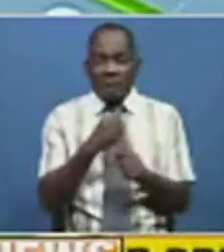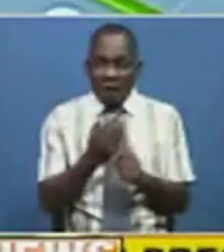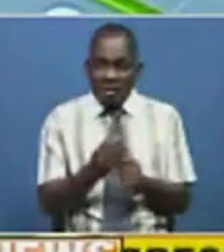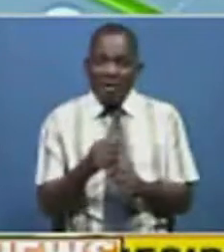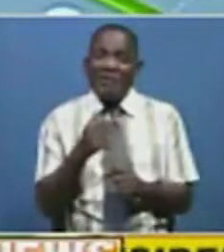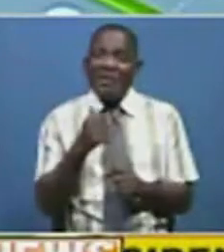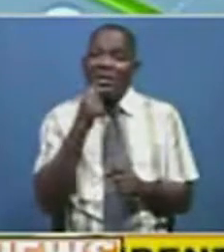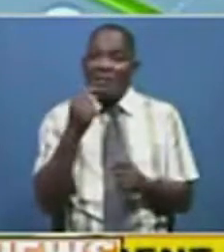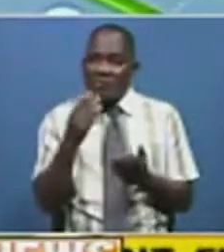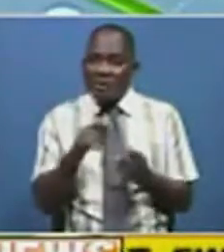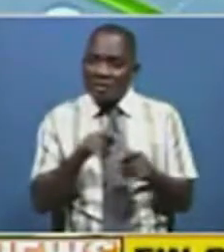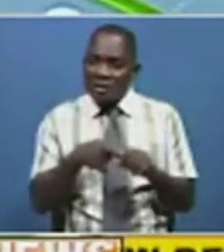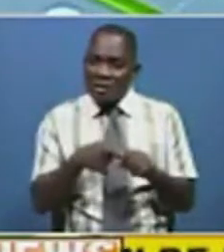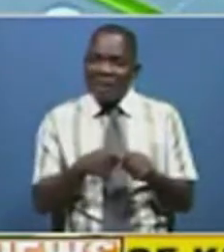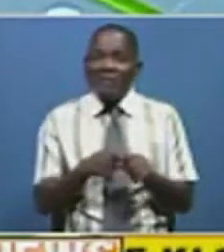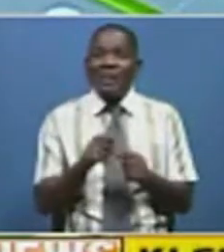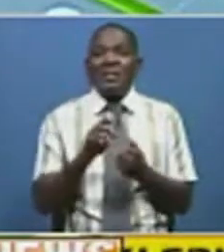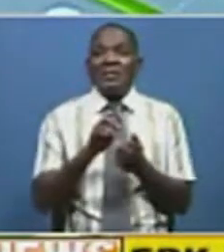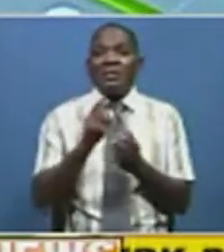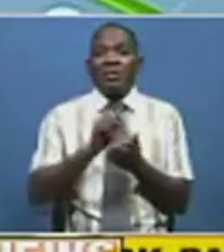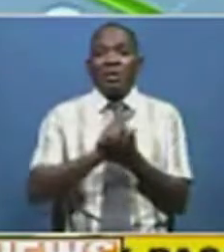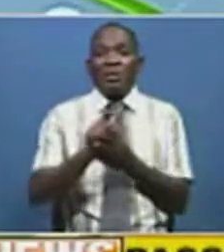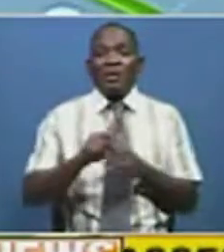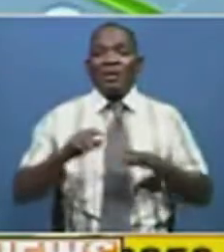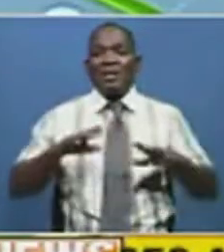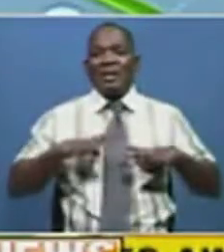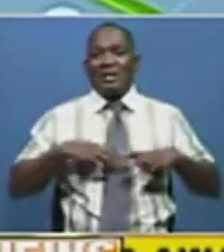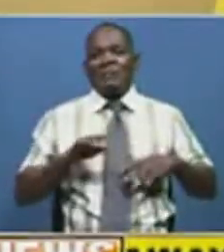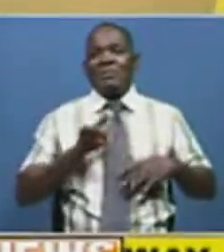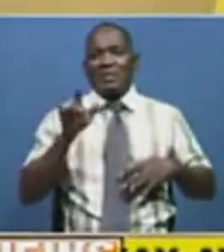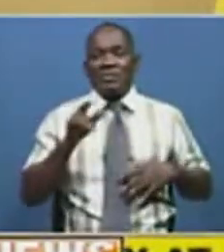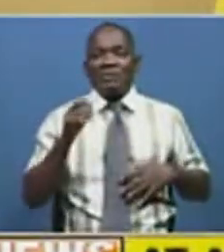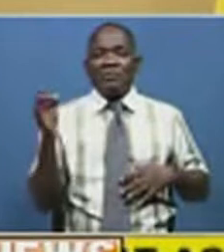President after this assignment will begin his 7-day leave.